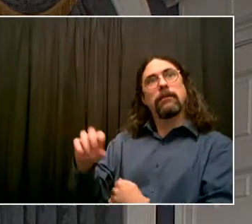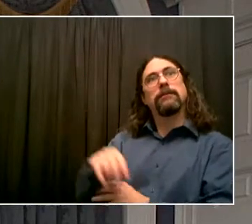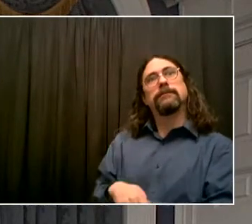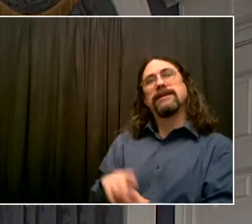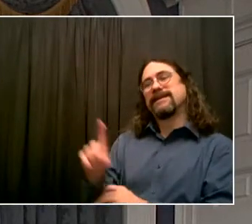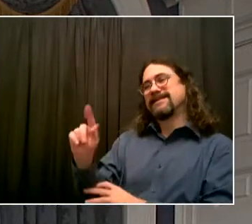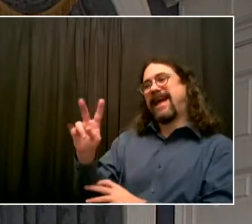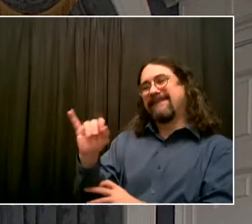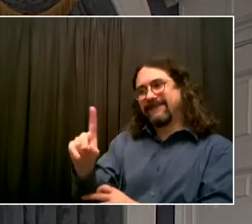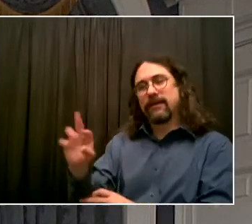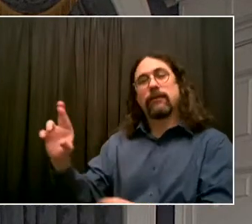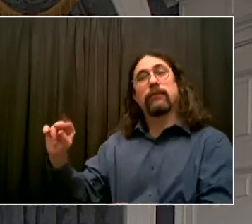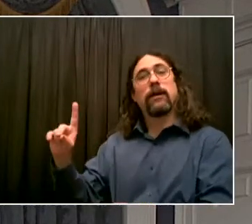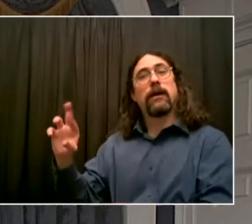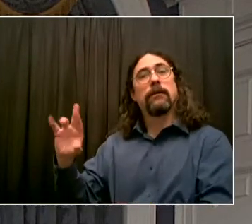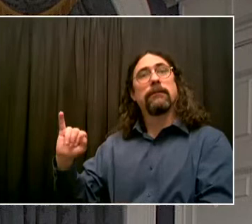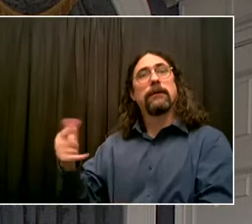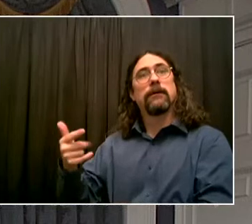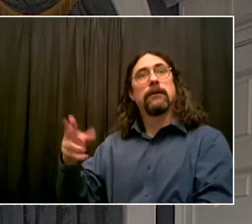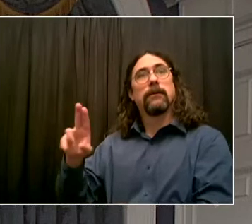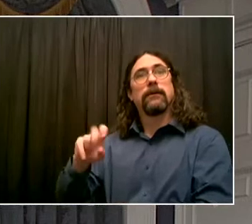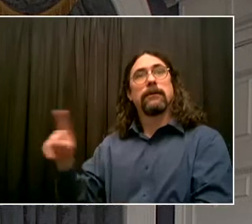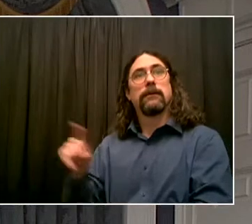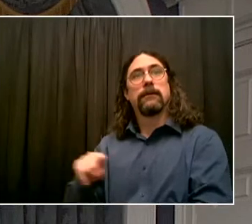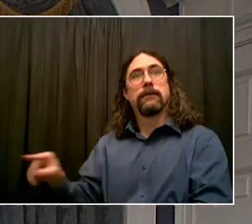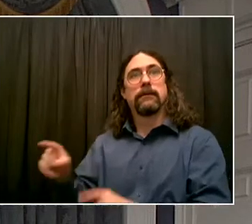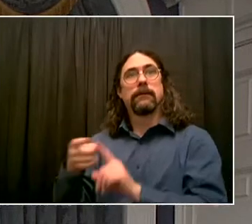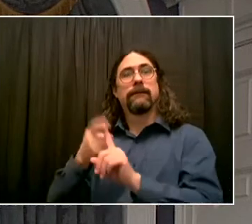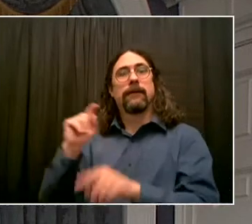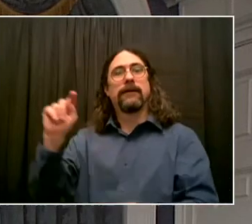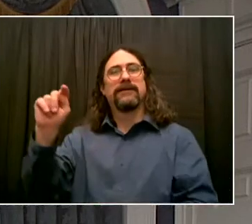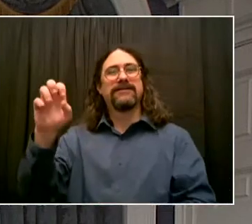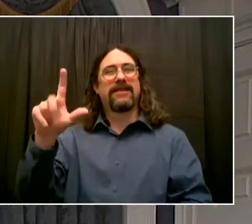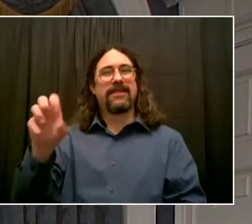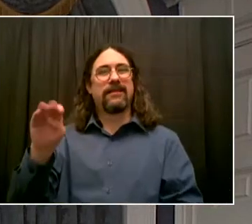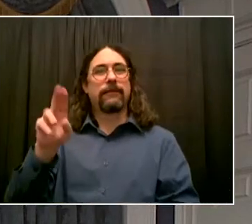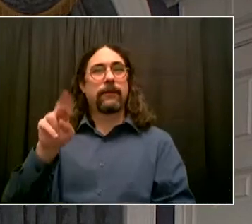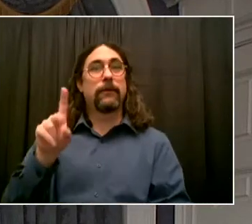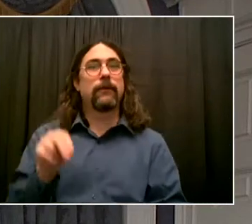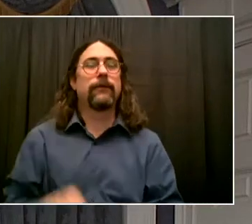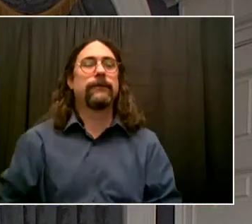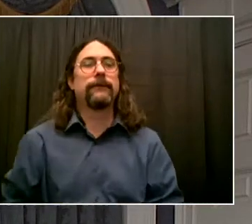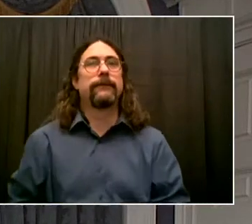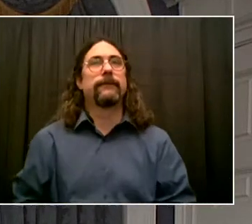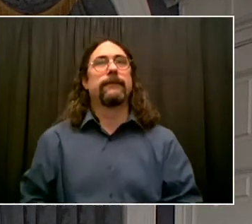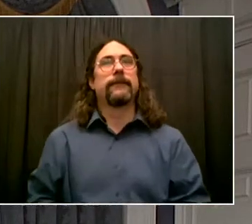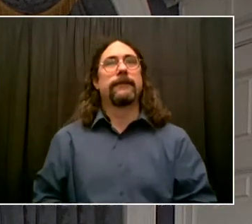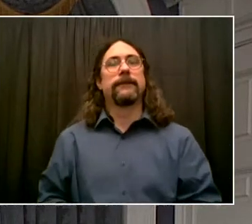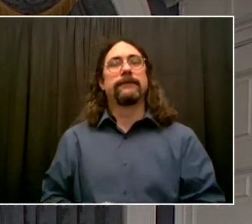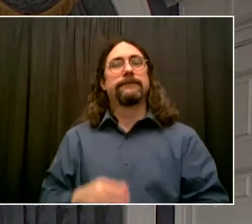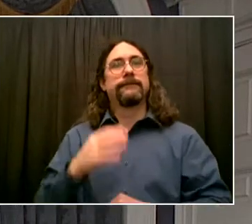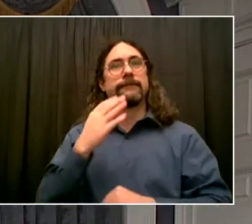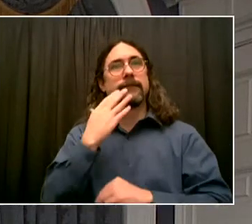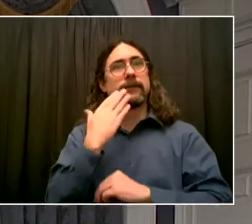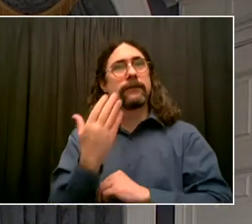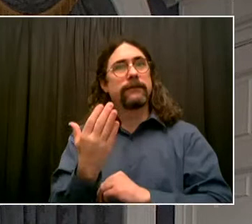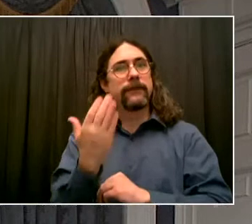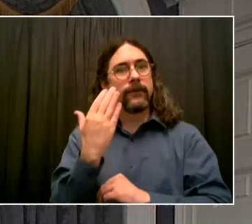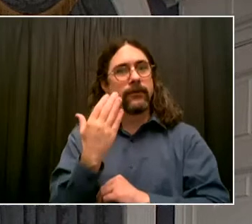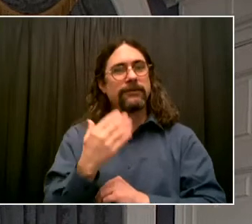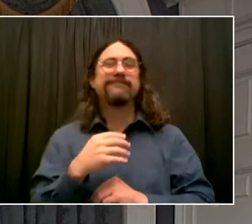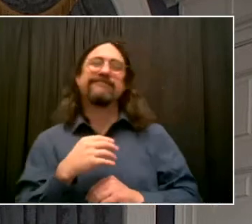doing great. Happy Wednesday. Hope everyone go well. Well, today I have a question for you because I want to have